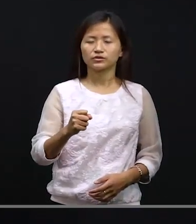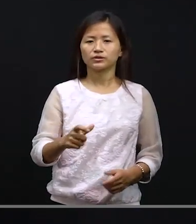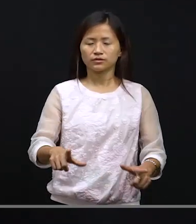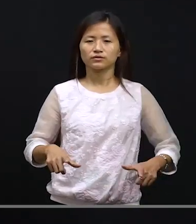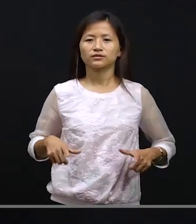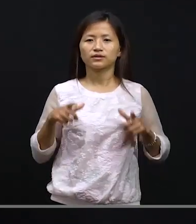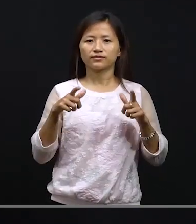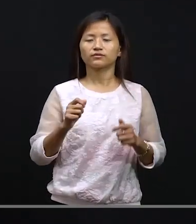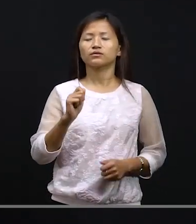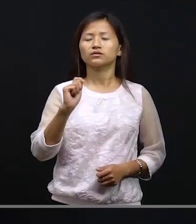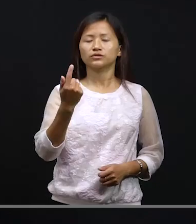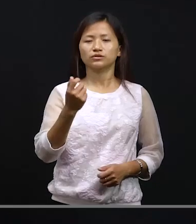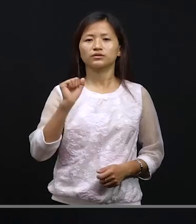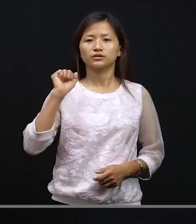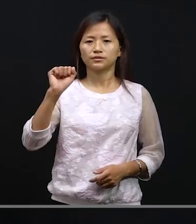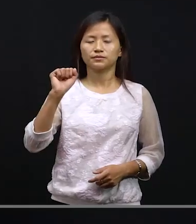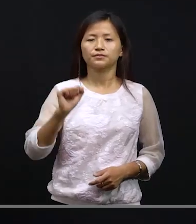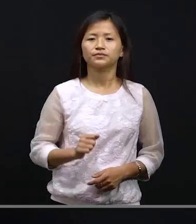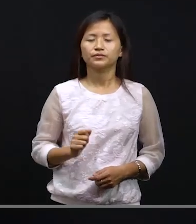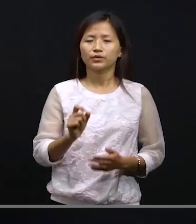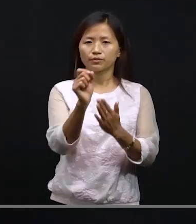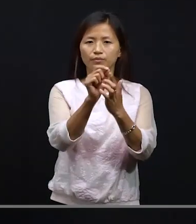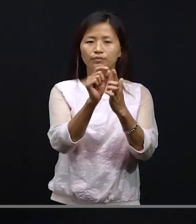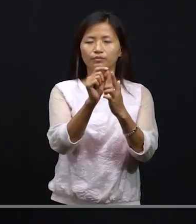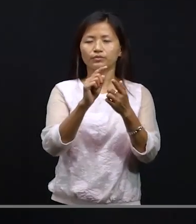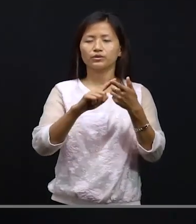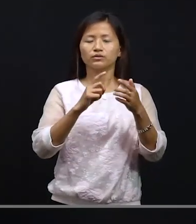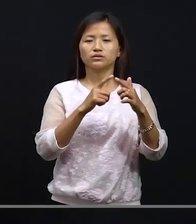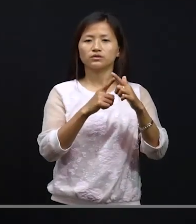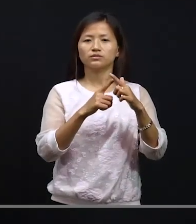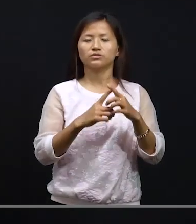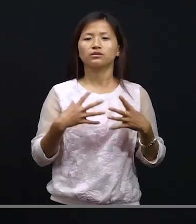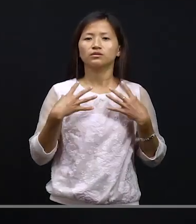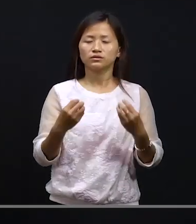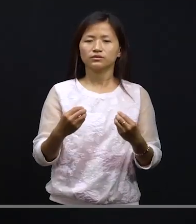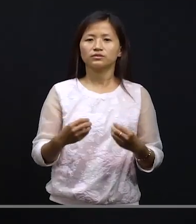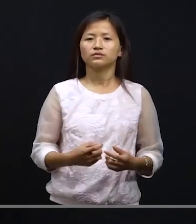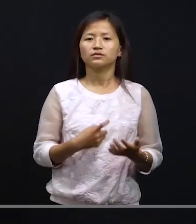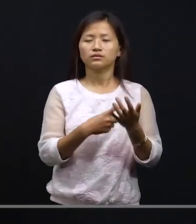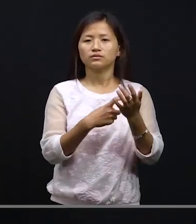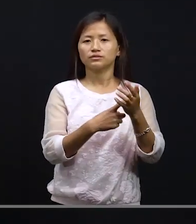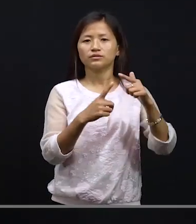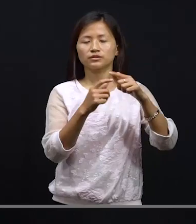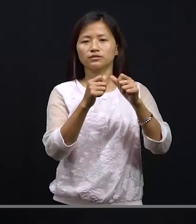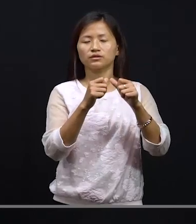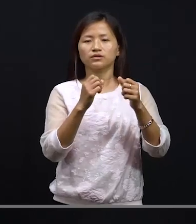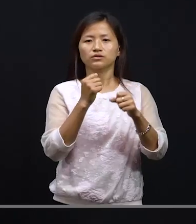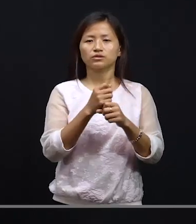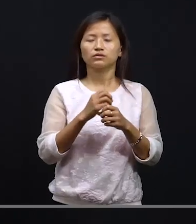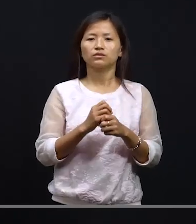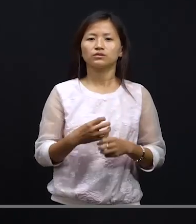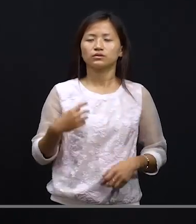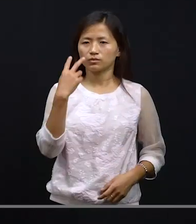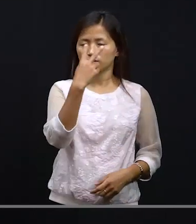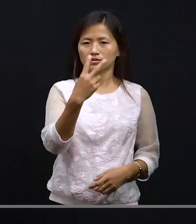life. This is what our poem is about, written by Rabindranath Tagore. I want all of you to go through your books once again. And also